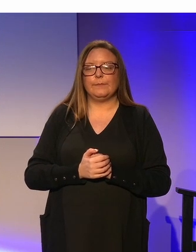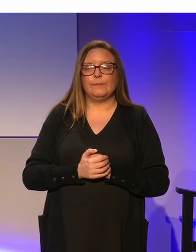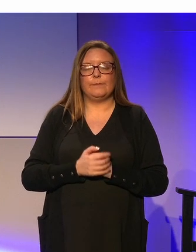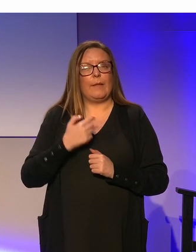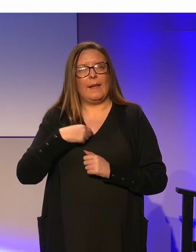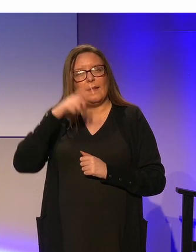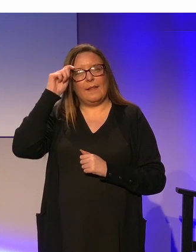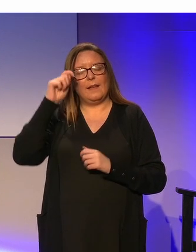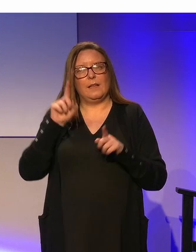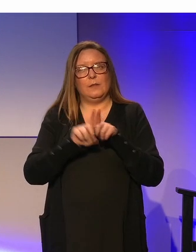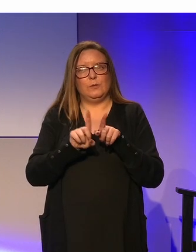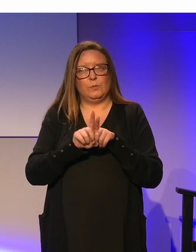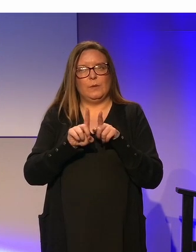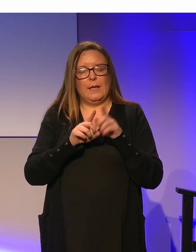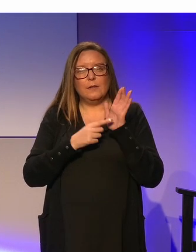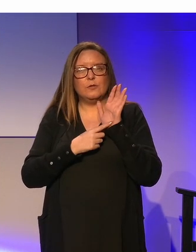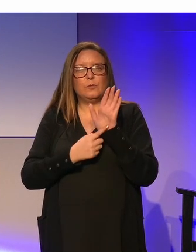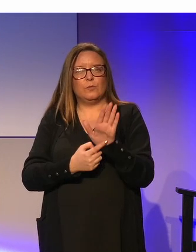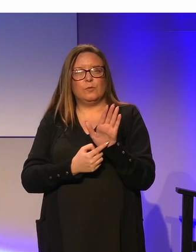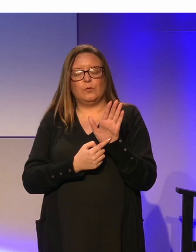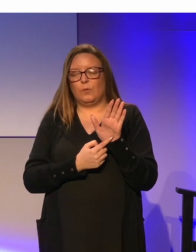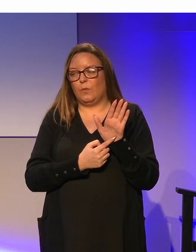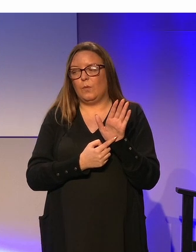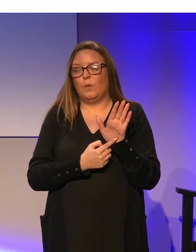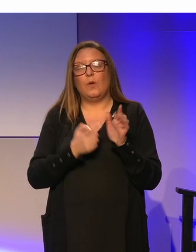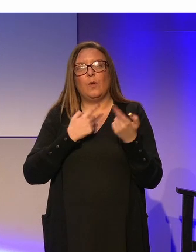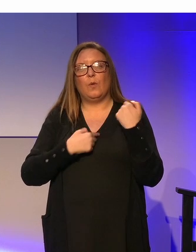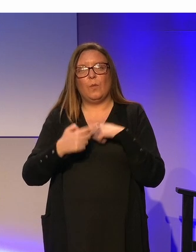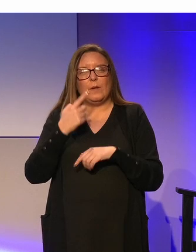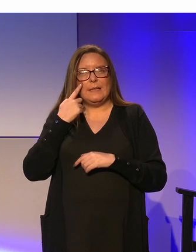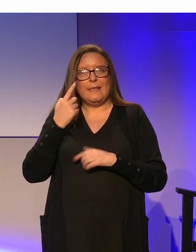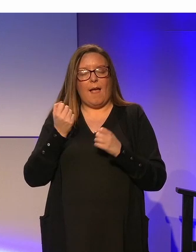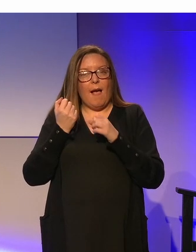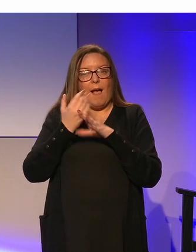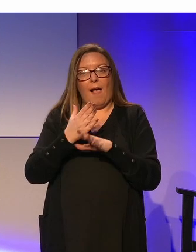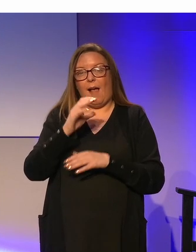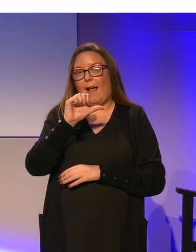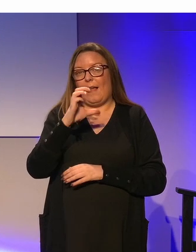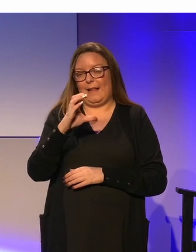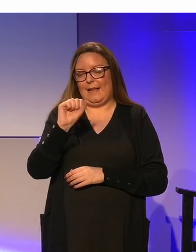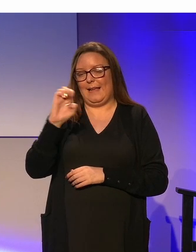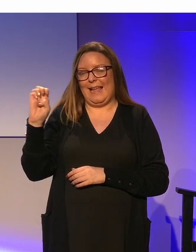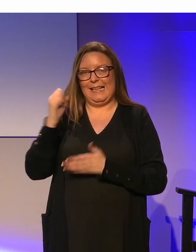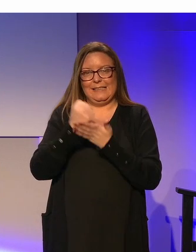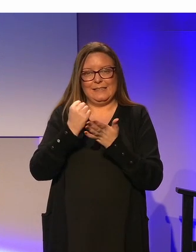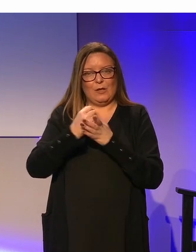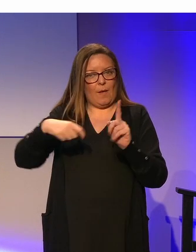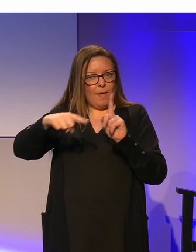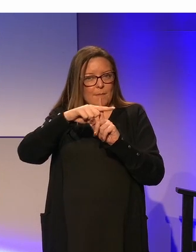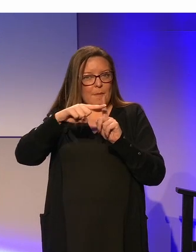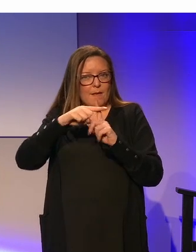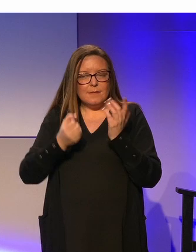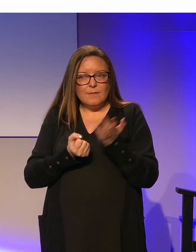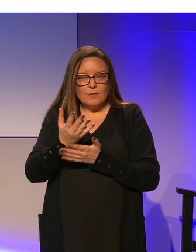And I think the thing to emphasise also is that we see in all of the case studies of children positive stories